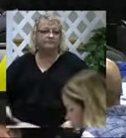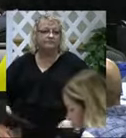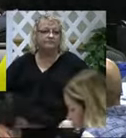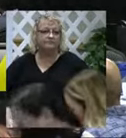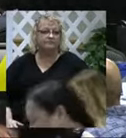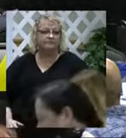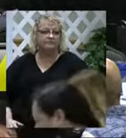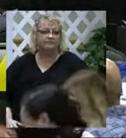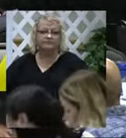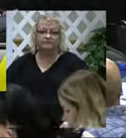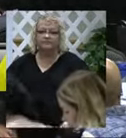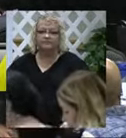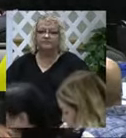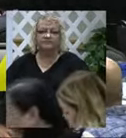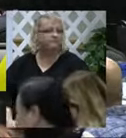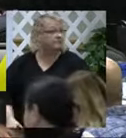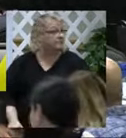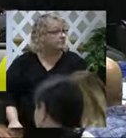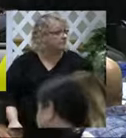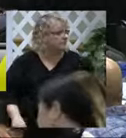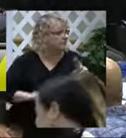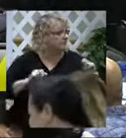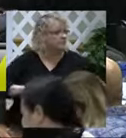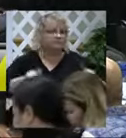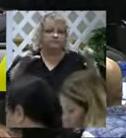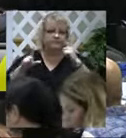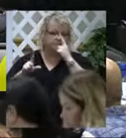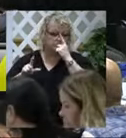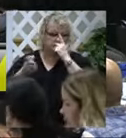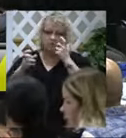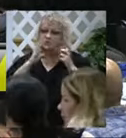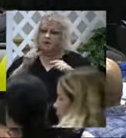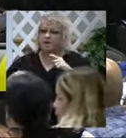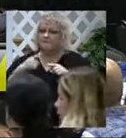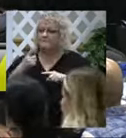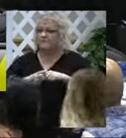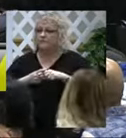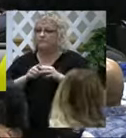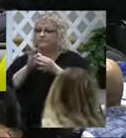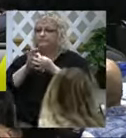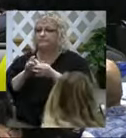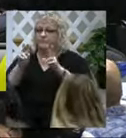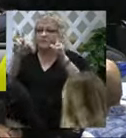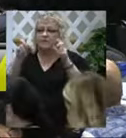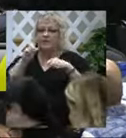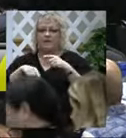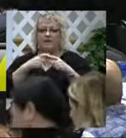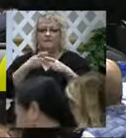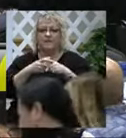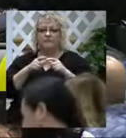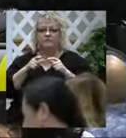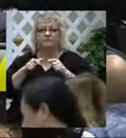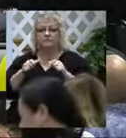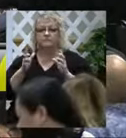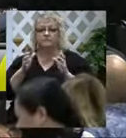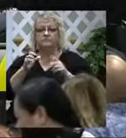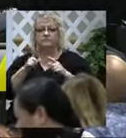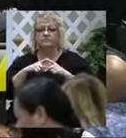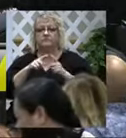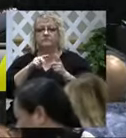So while that gets up on the screen, what I want to talk about and what the topic, the issue of this conversation